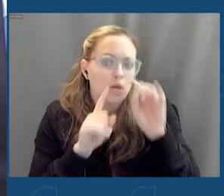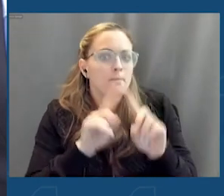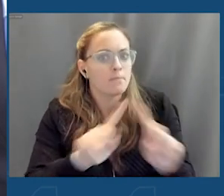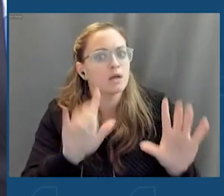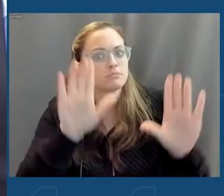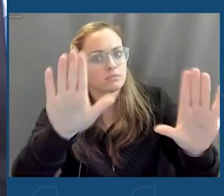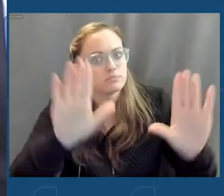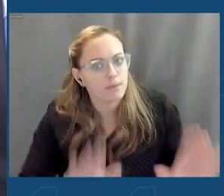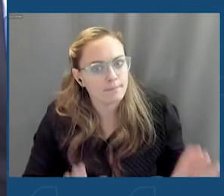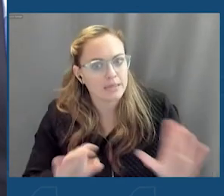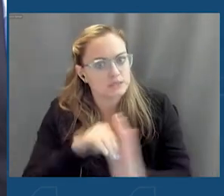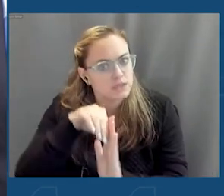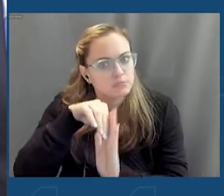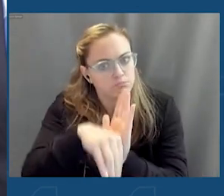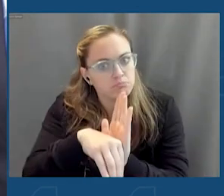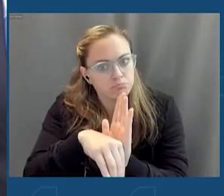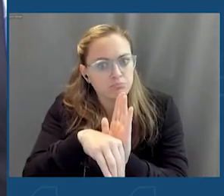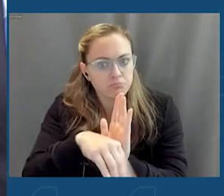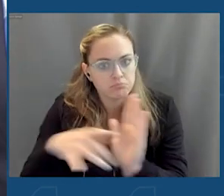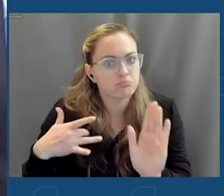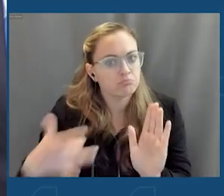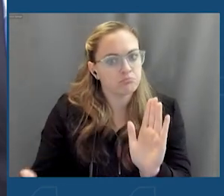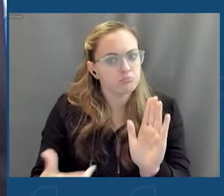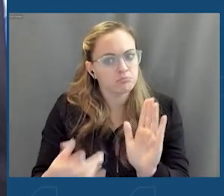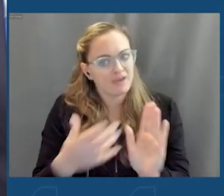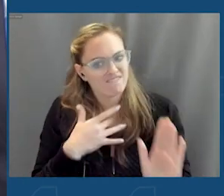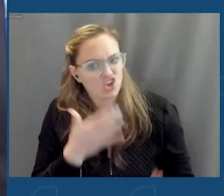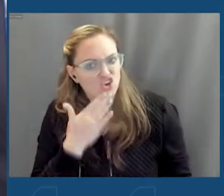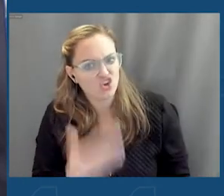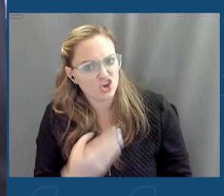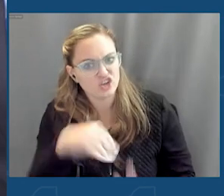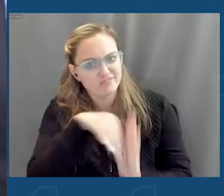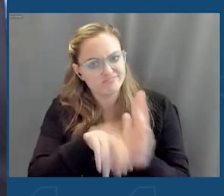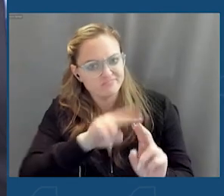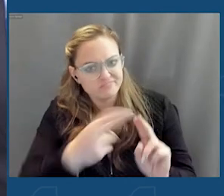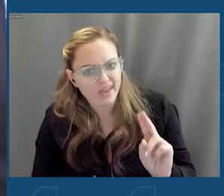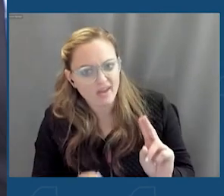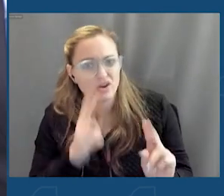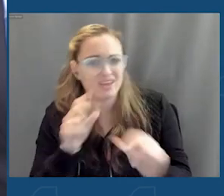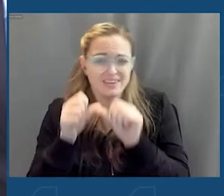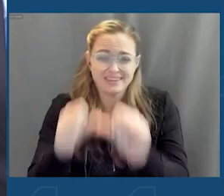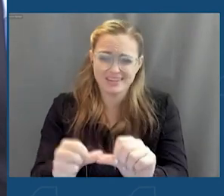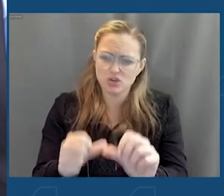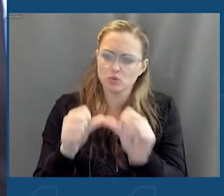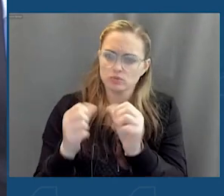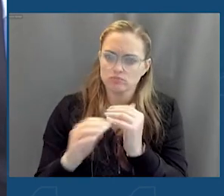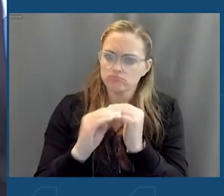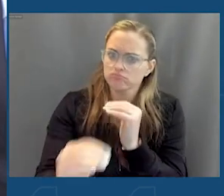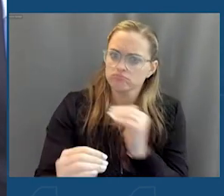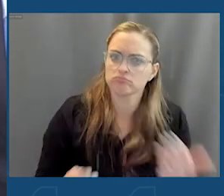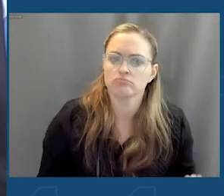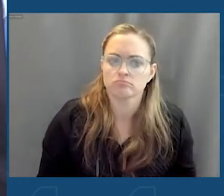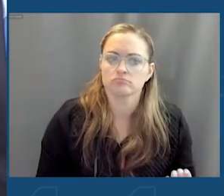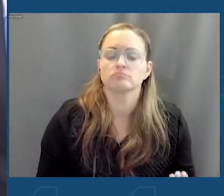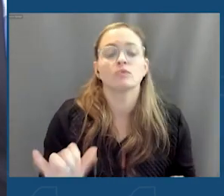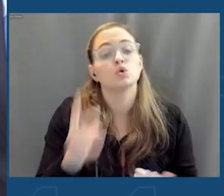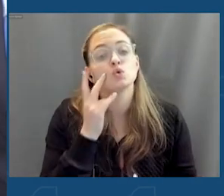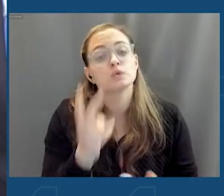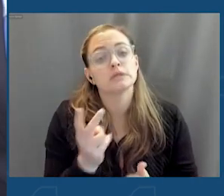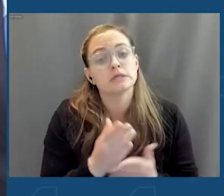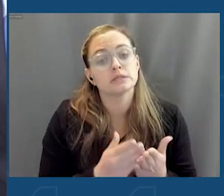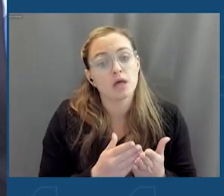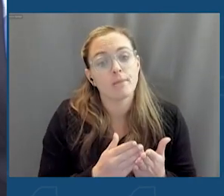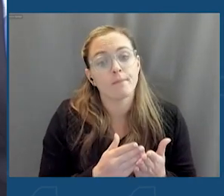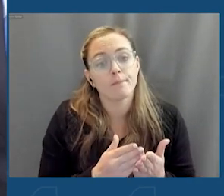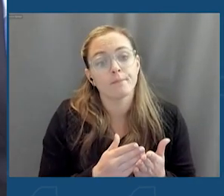trend. That is a trend that we can feel good about as long as that continues to hold. We're also seeing some of the lowest